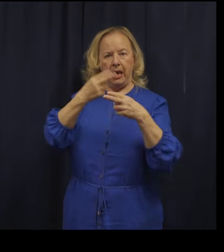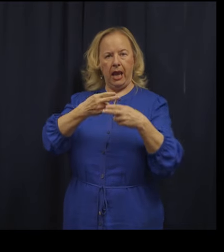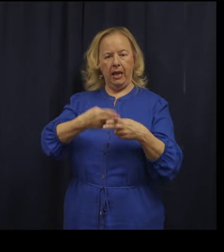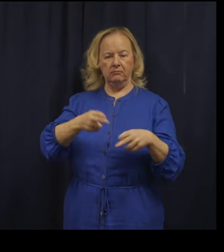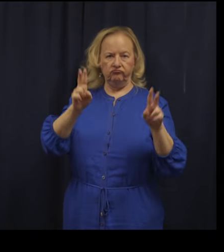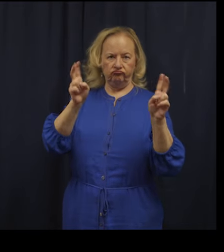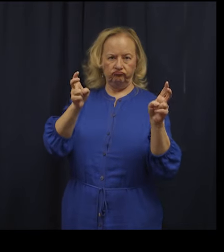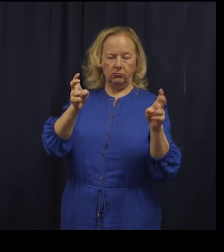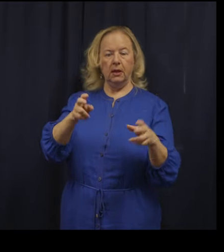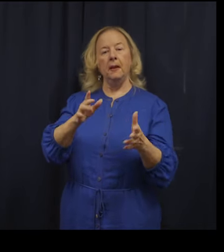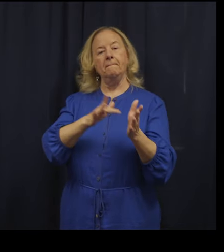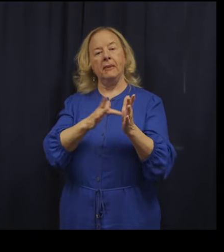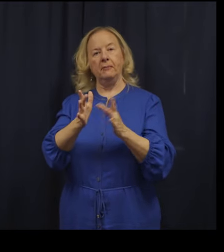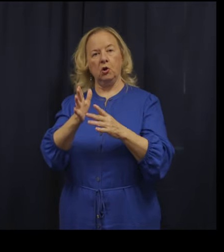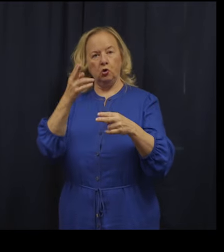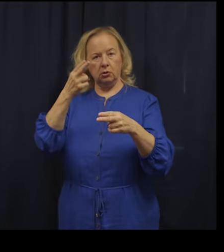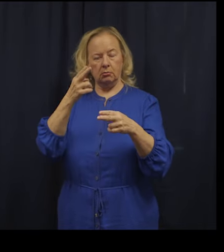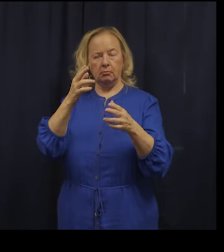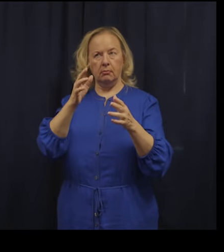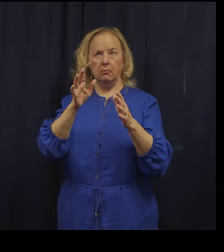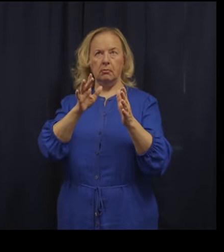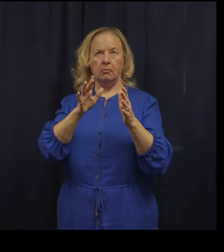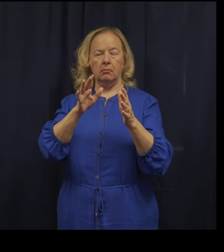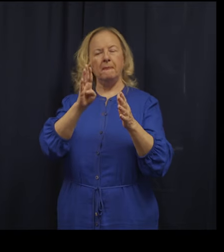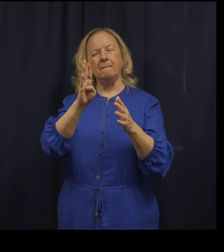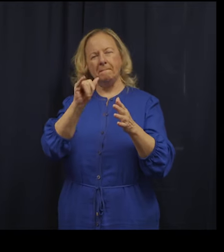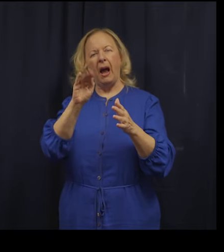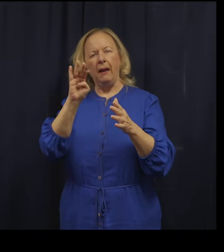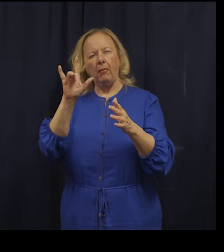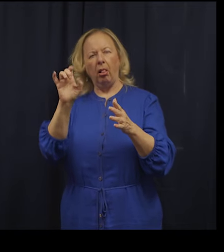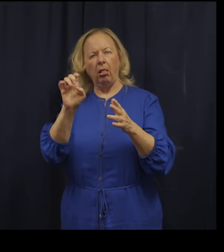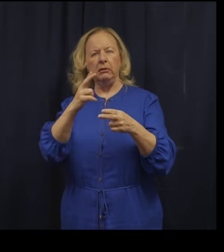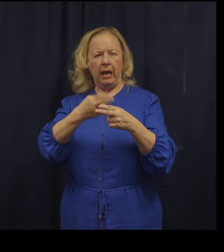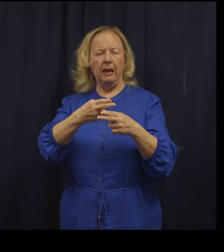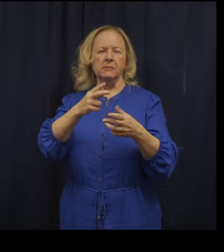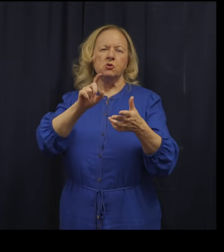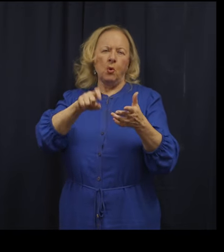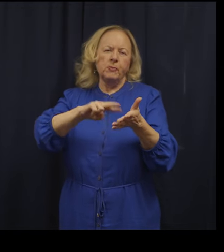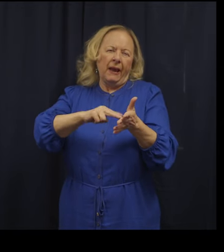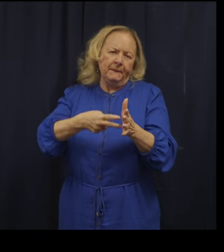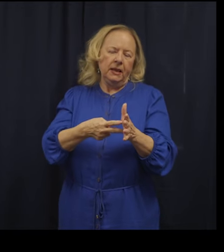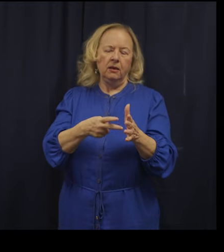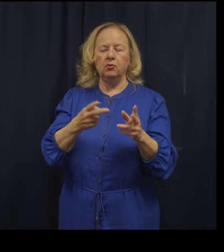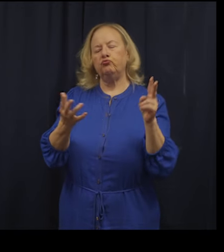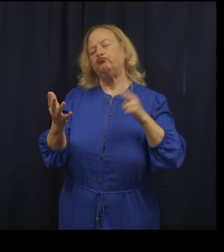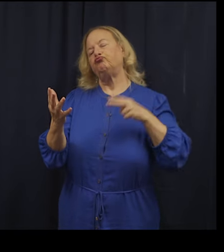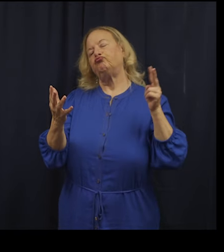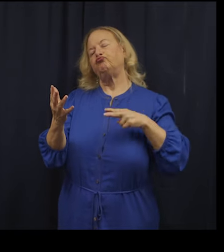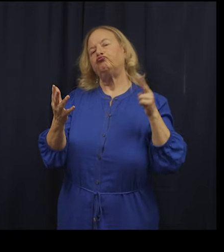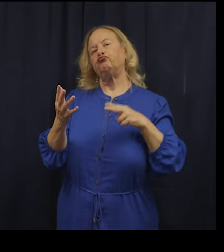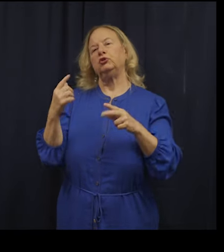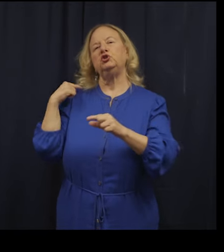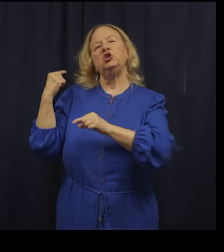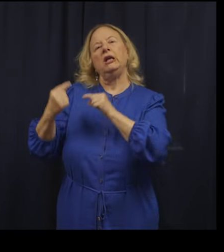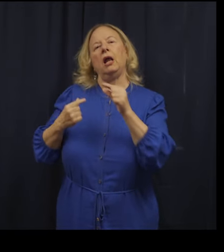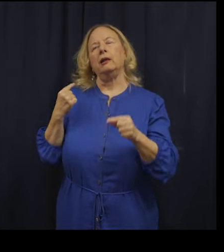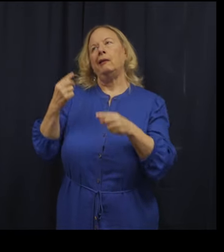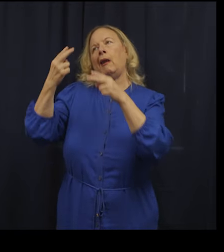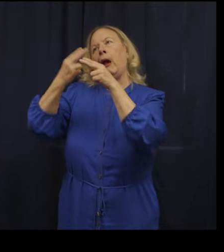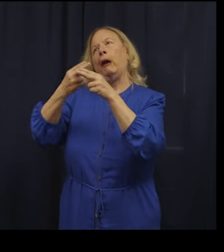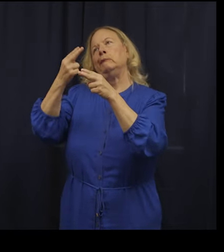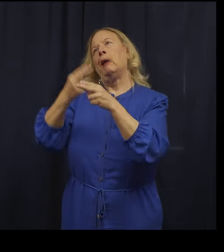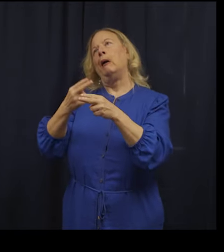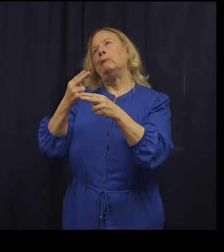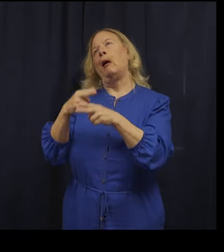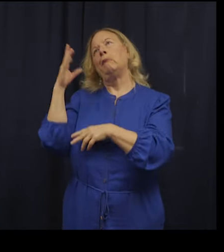we know biblical names are supposed to have meaning. The problem is most of us, when we read the genealogy or the names,